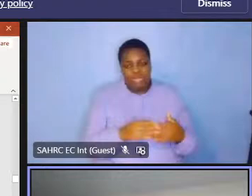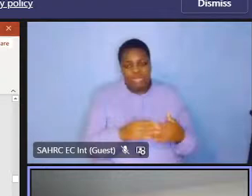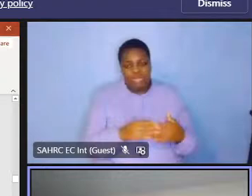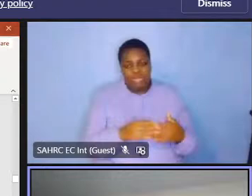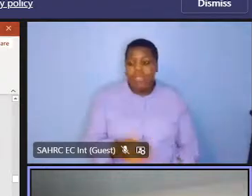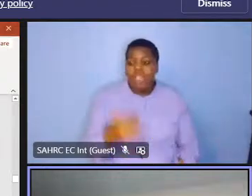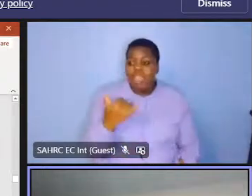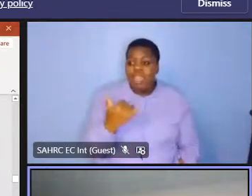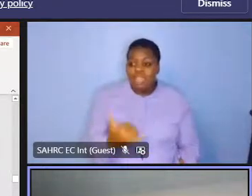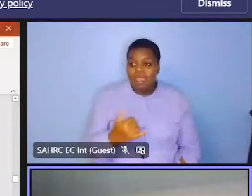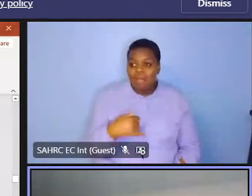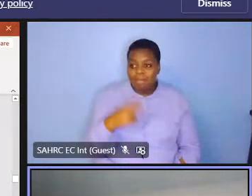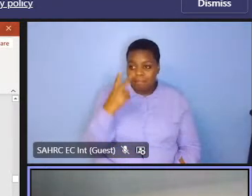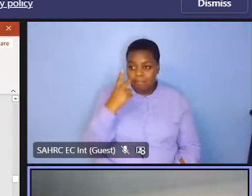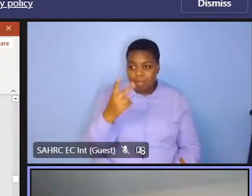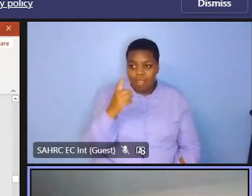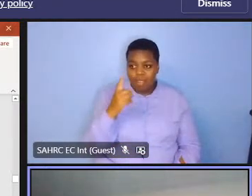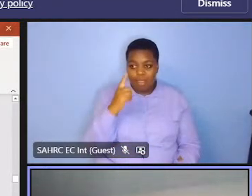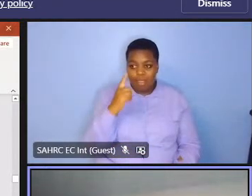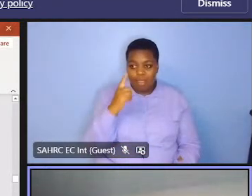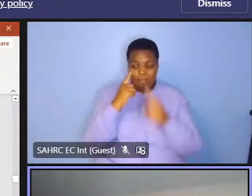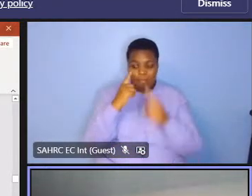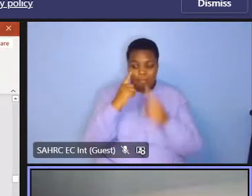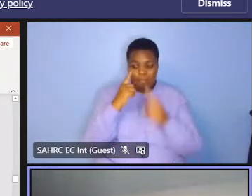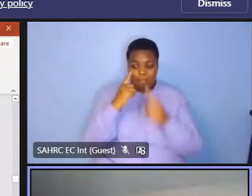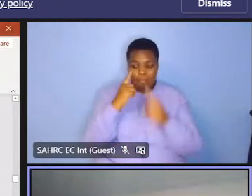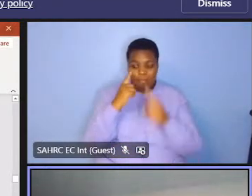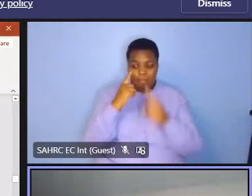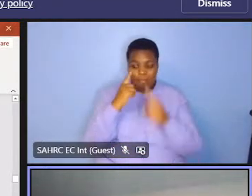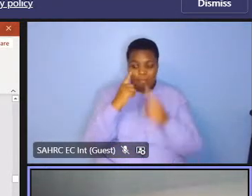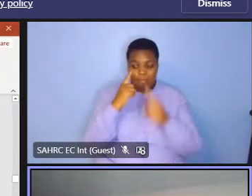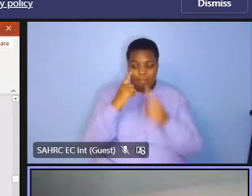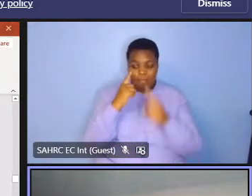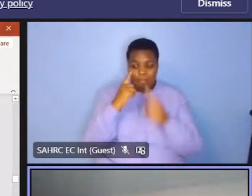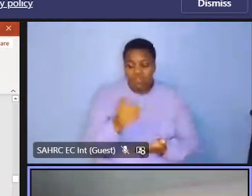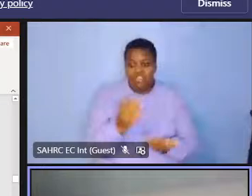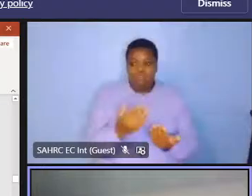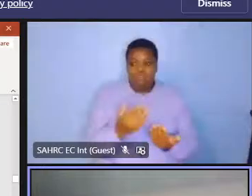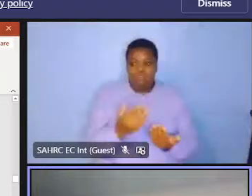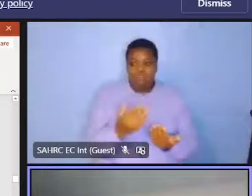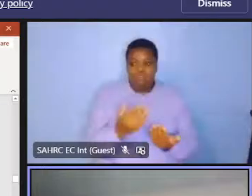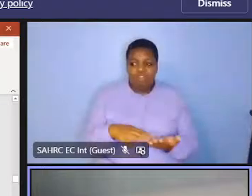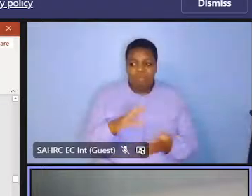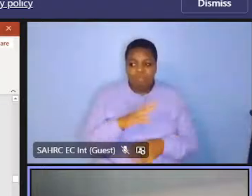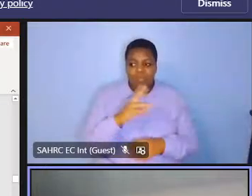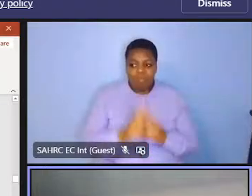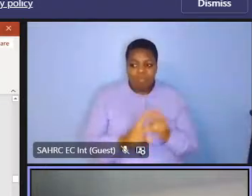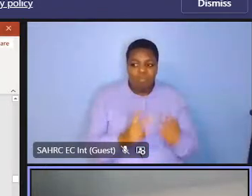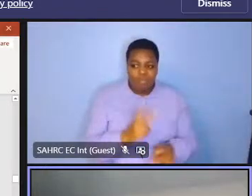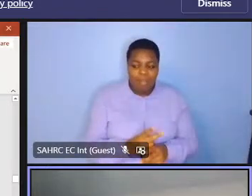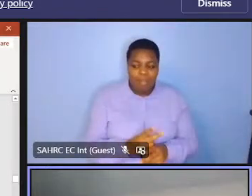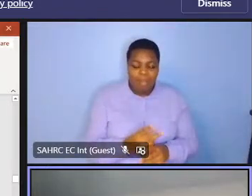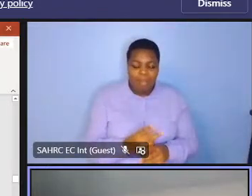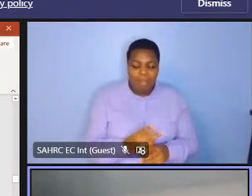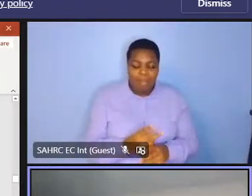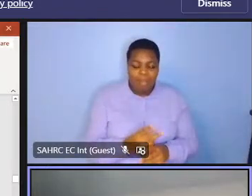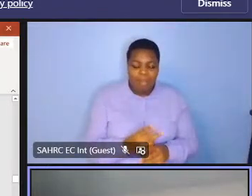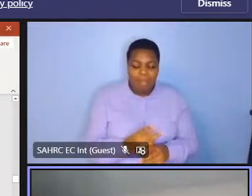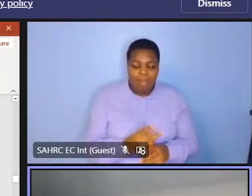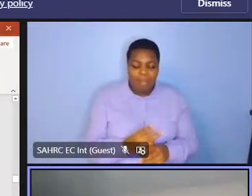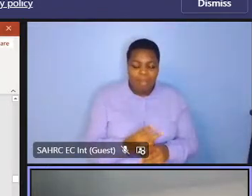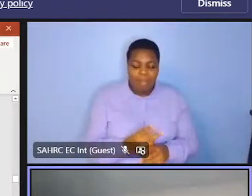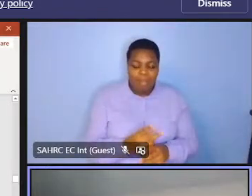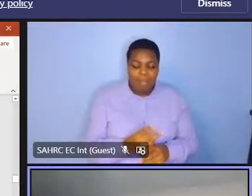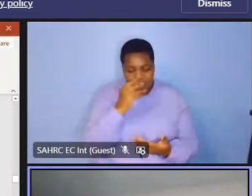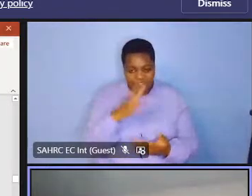Now, they expressly provide that the purpose of these guidelines is to ensure the practices related to school uniform do not impede access to education. And I think one colleague did mention this